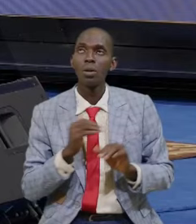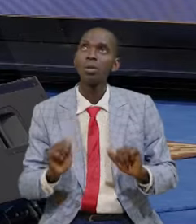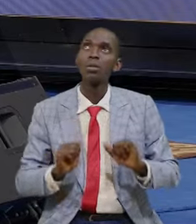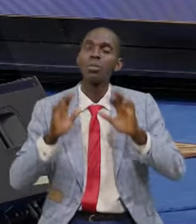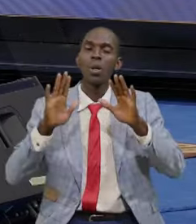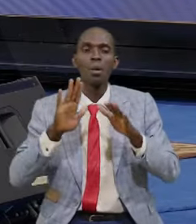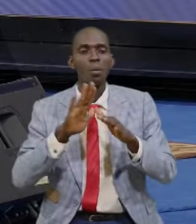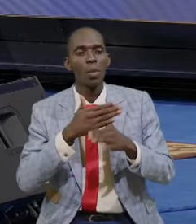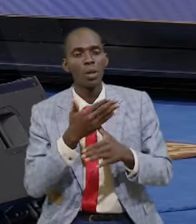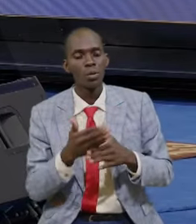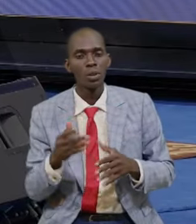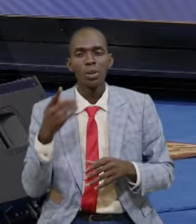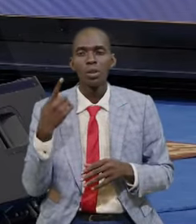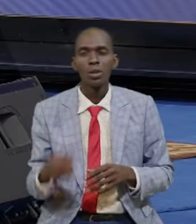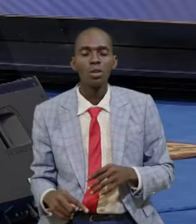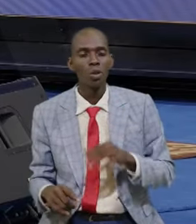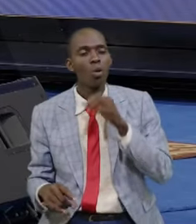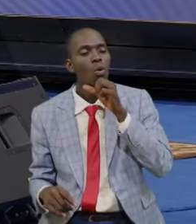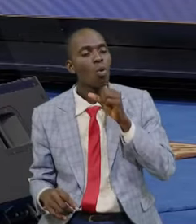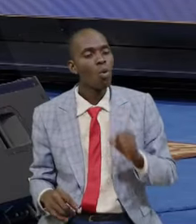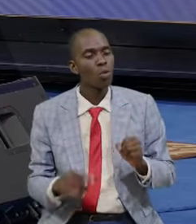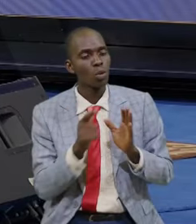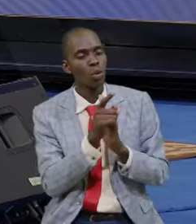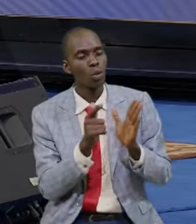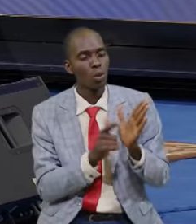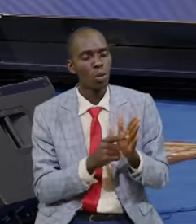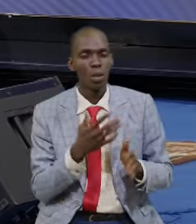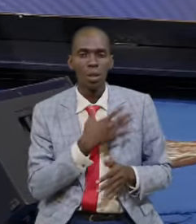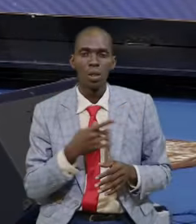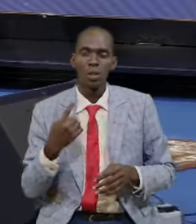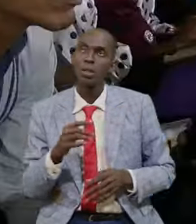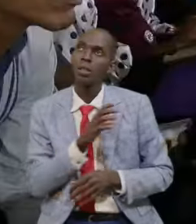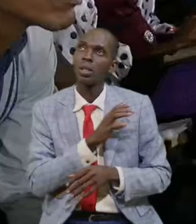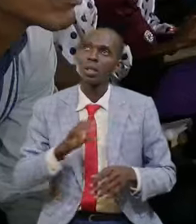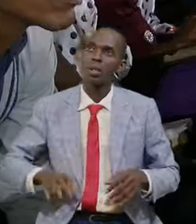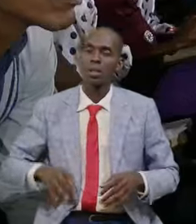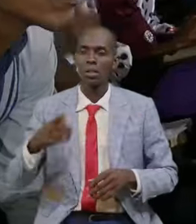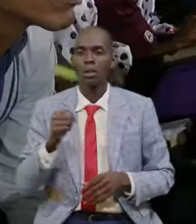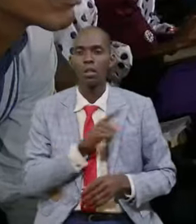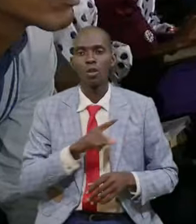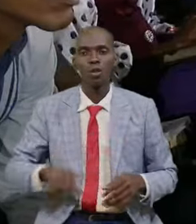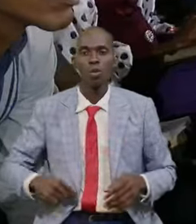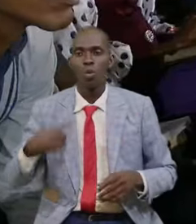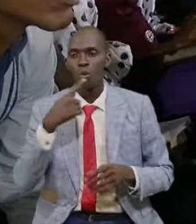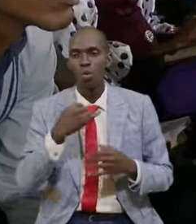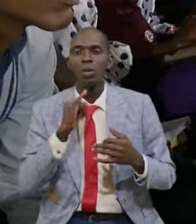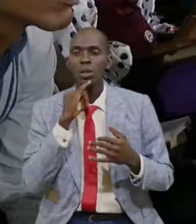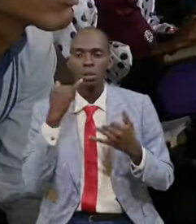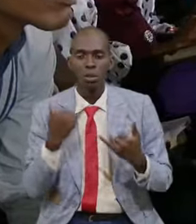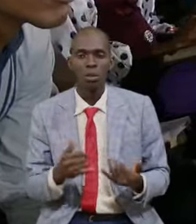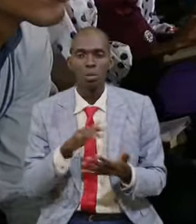between the old law and the Christ, the Lord, who has now become